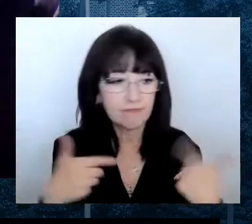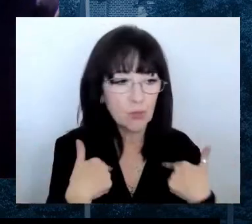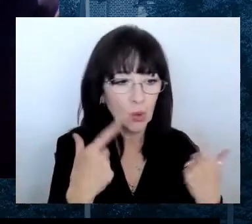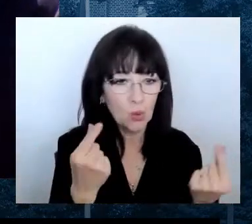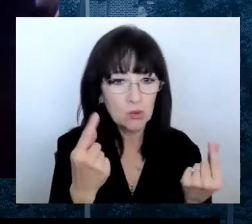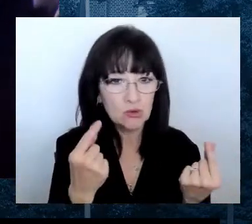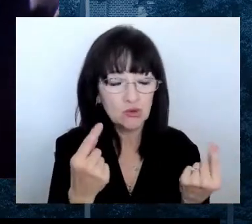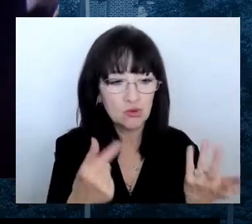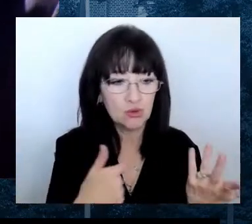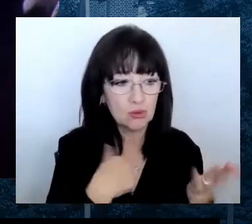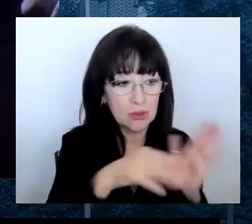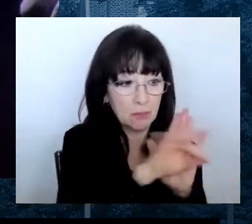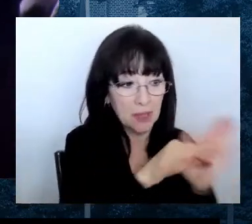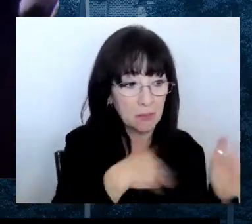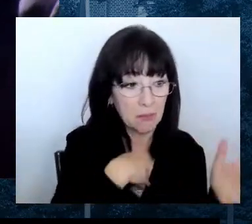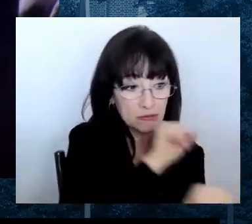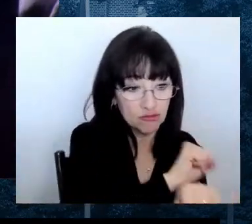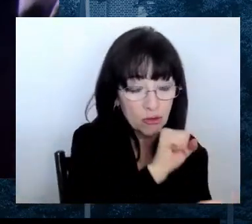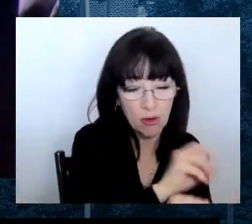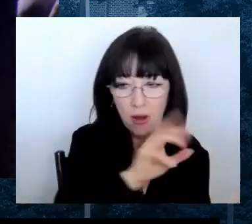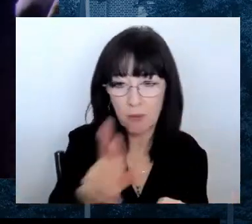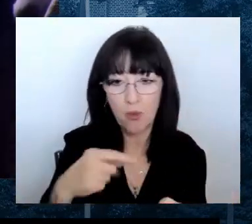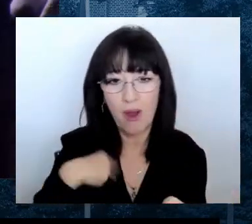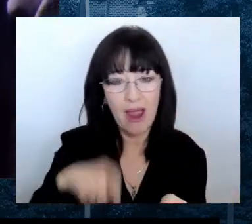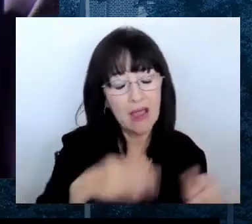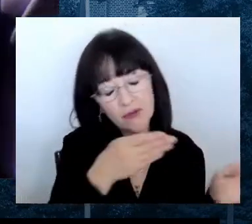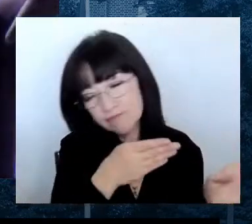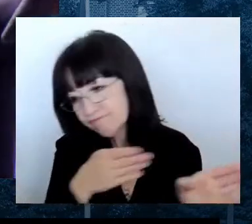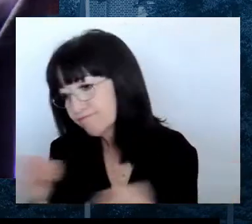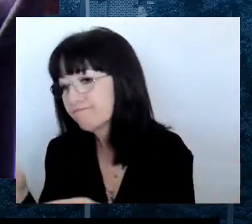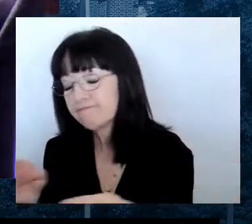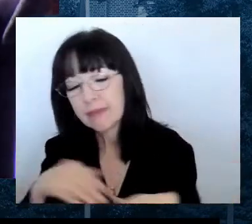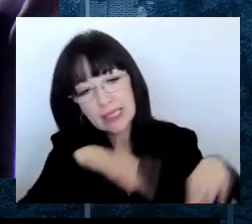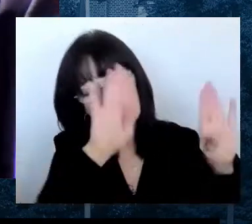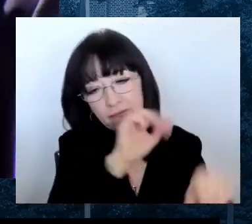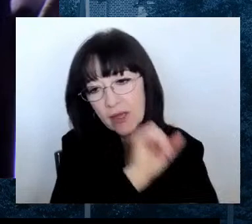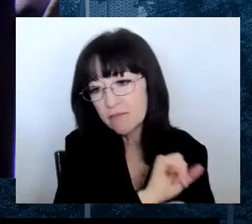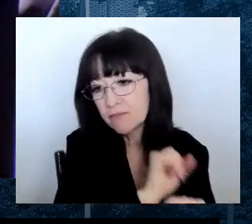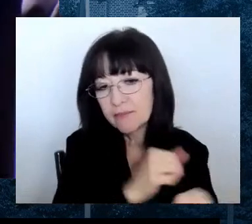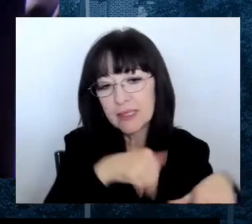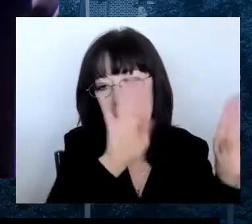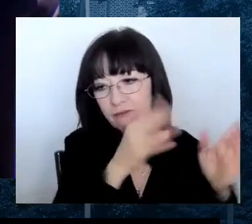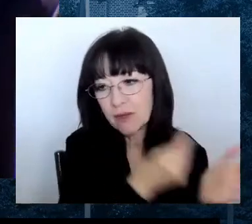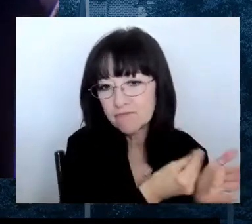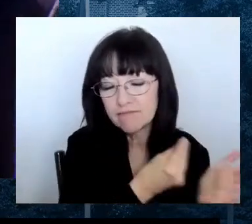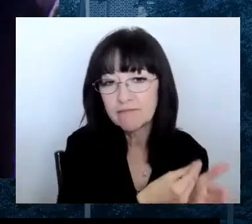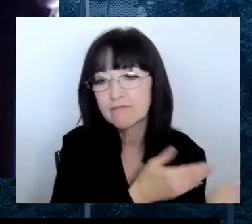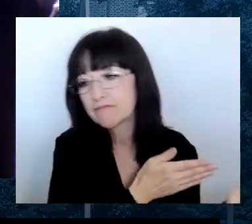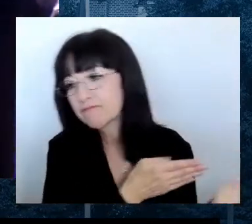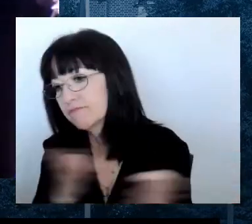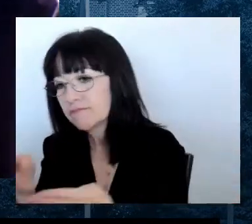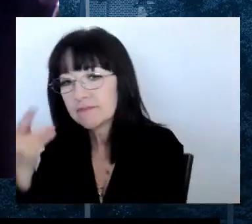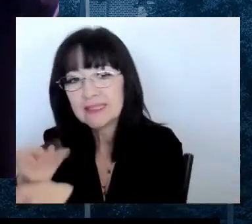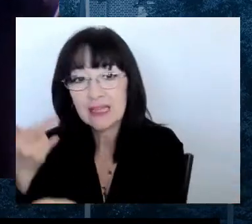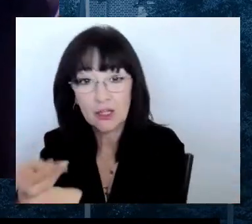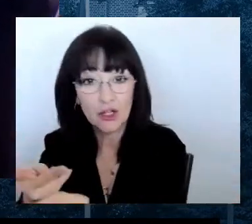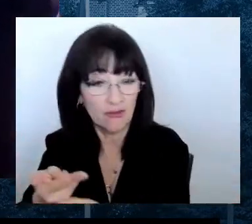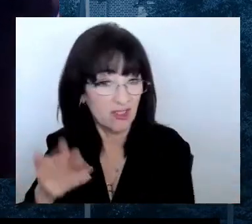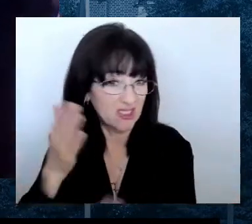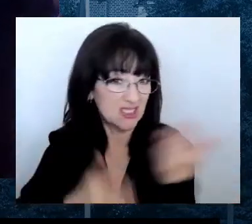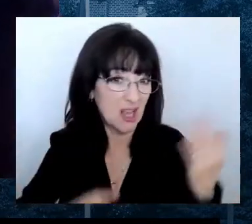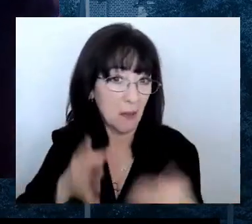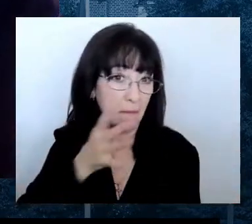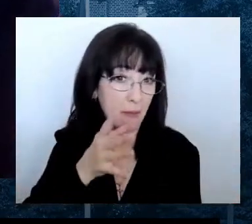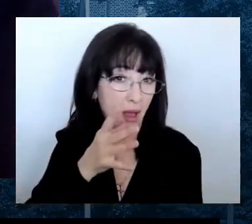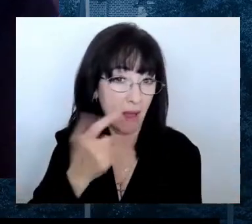family, and their paycheck. Stories from new moms who were forced to go back to work just days after giving birth.